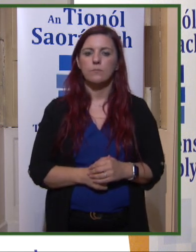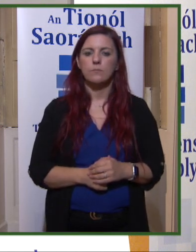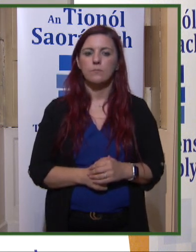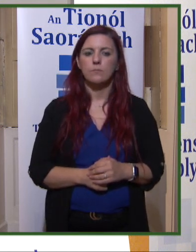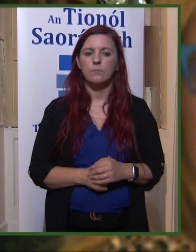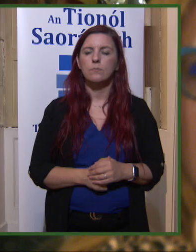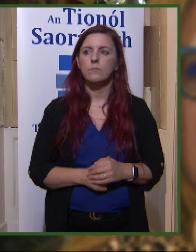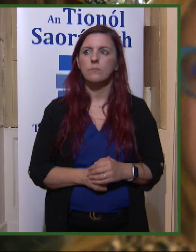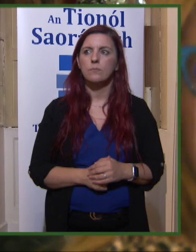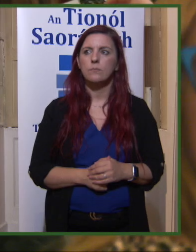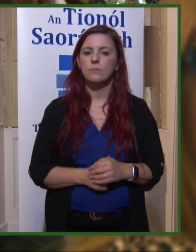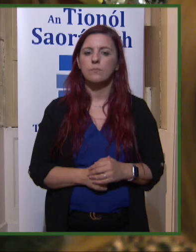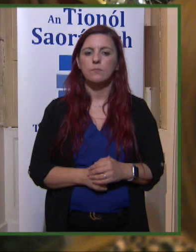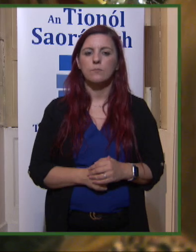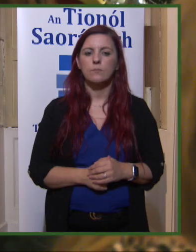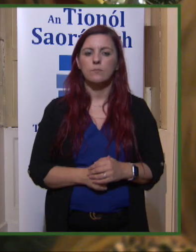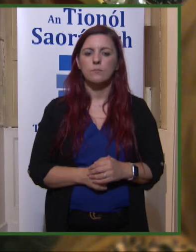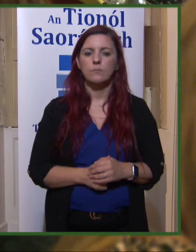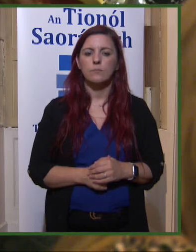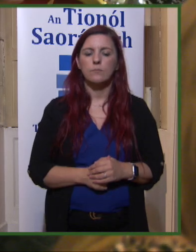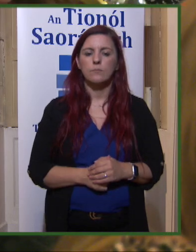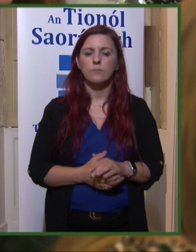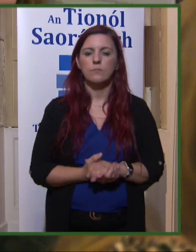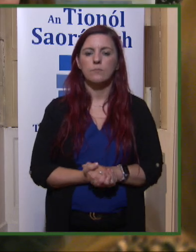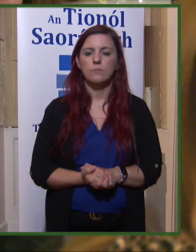to 3A, please.